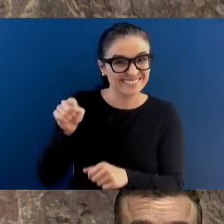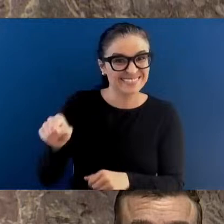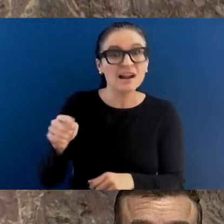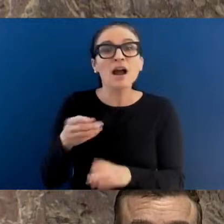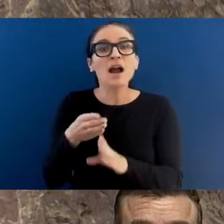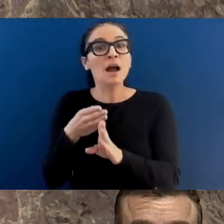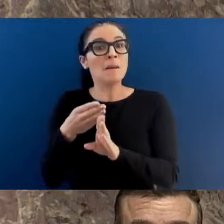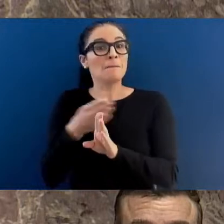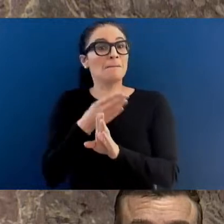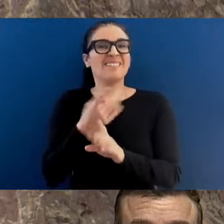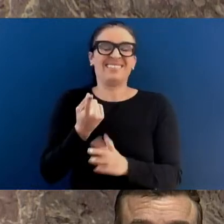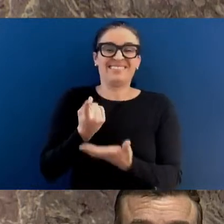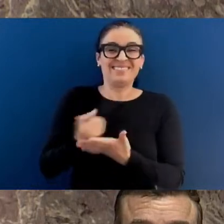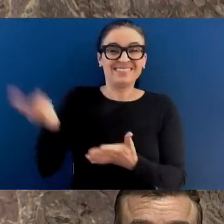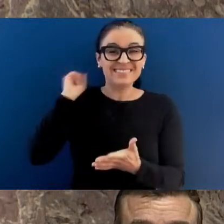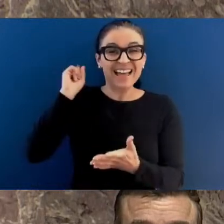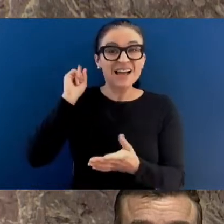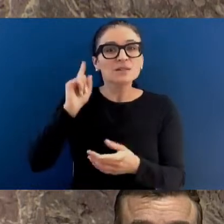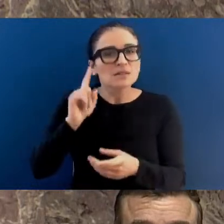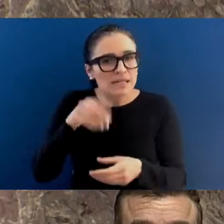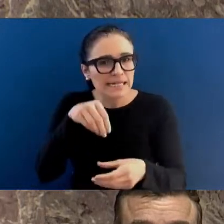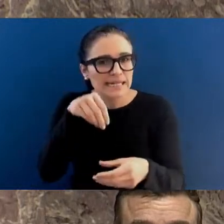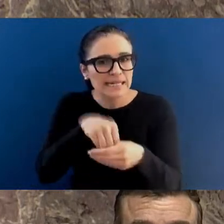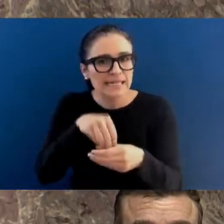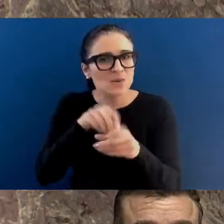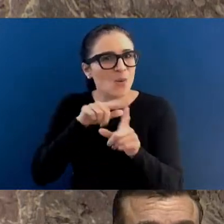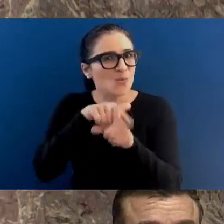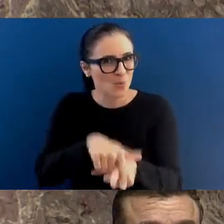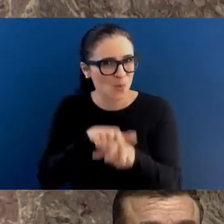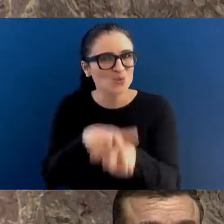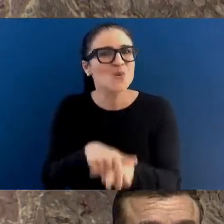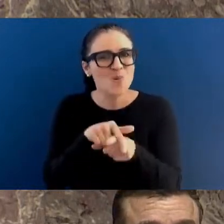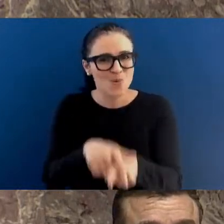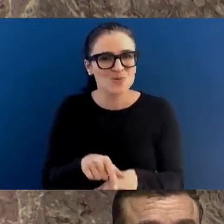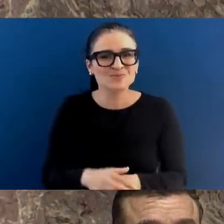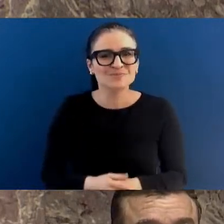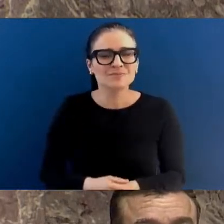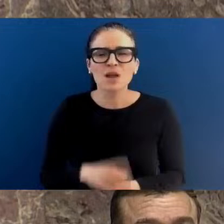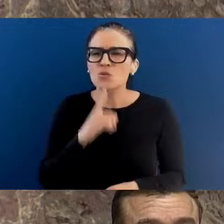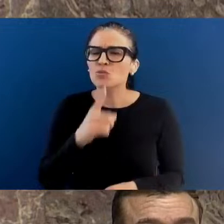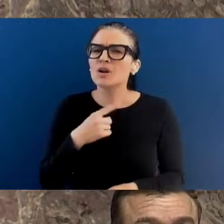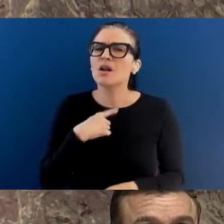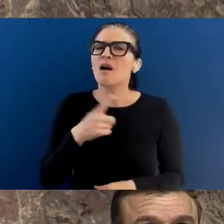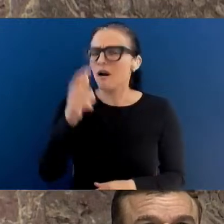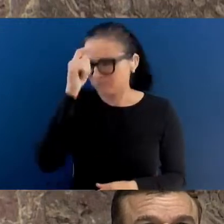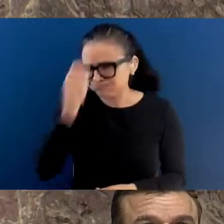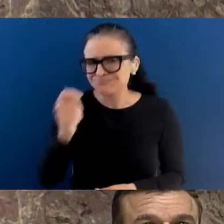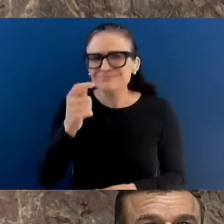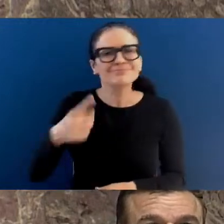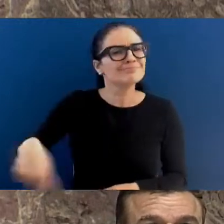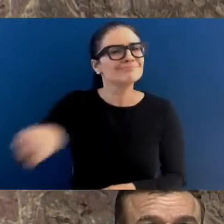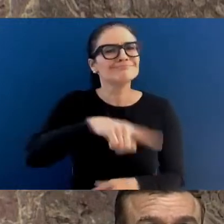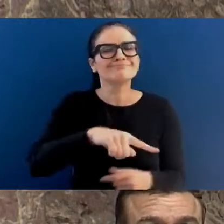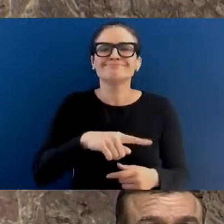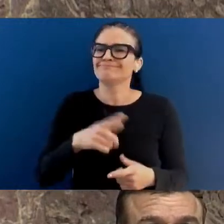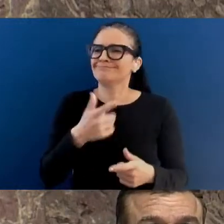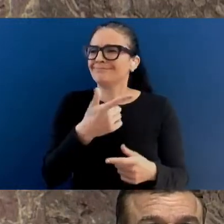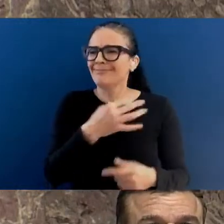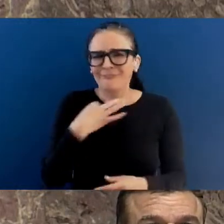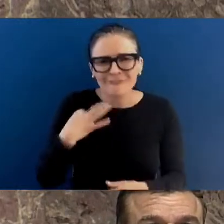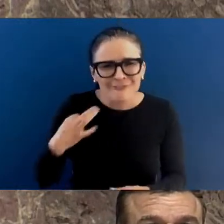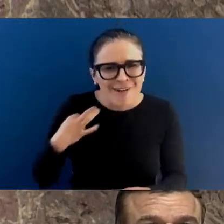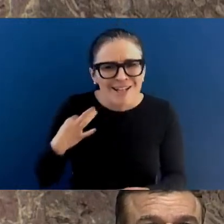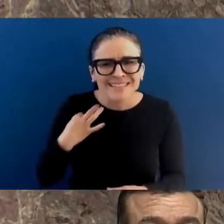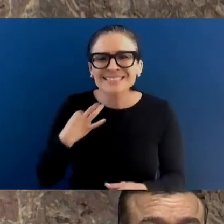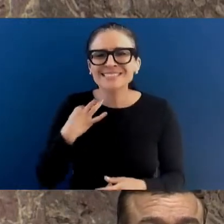to the Call family, to the volunteers and the sponsors of the indoor rodeo, and of course all of those who came as spectators to enjoy